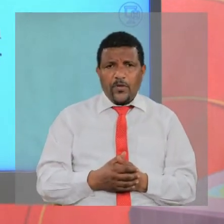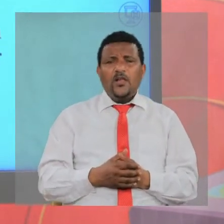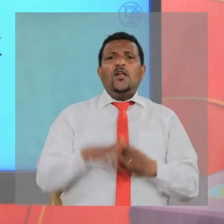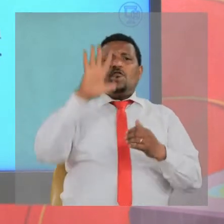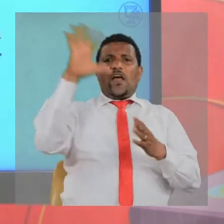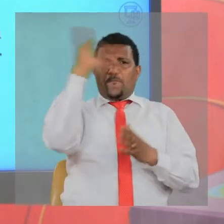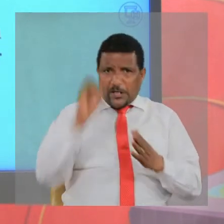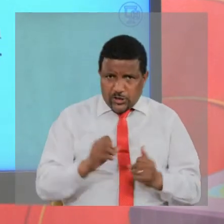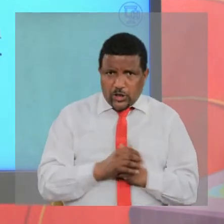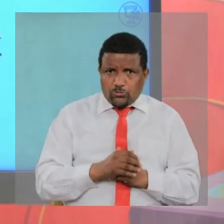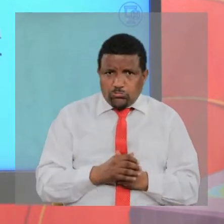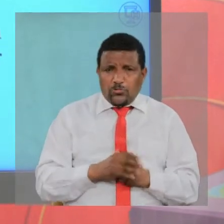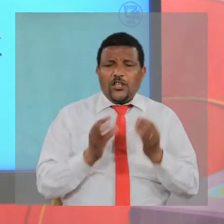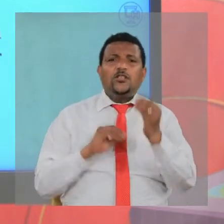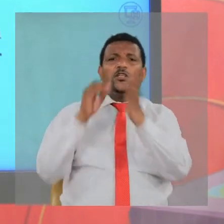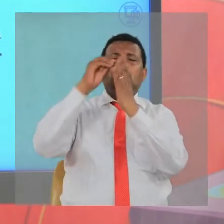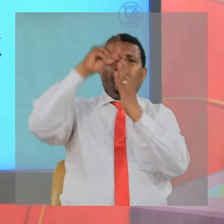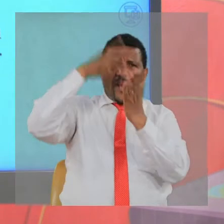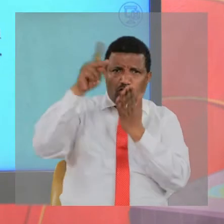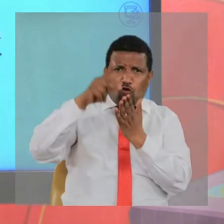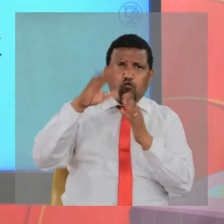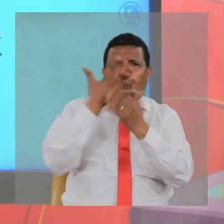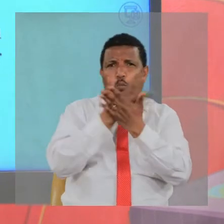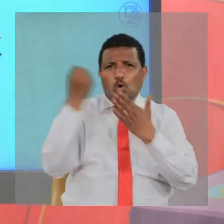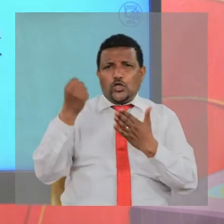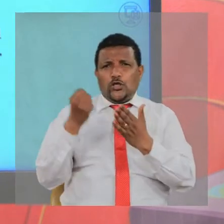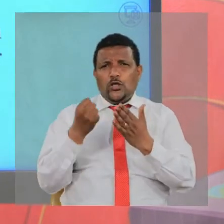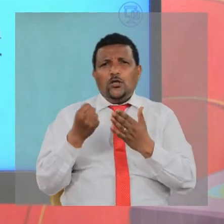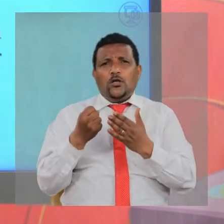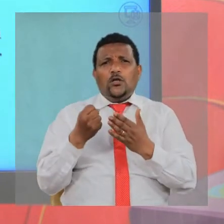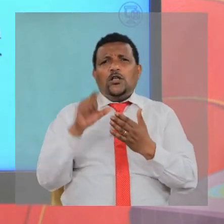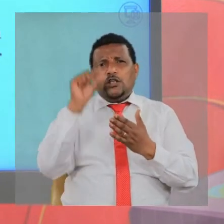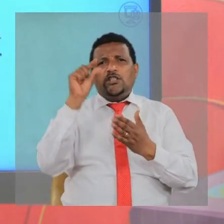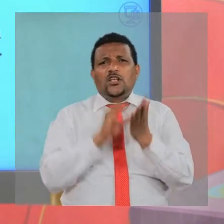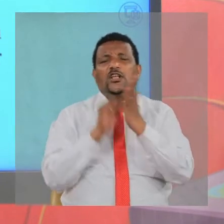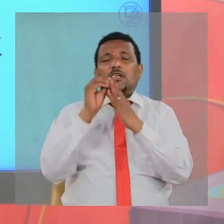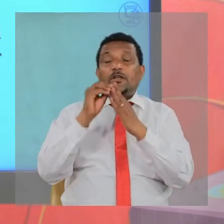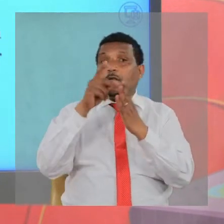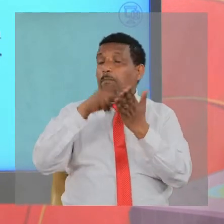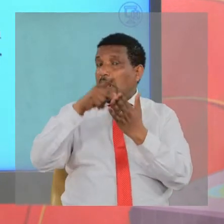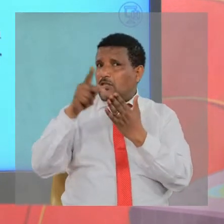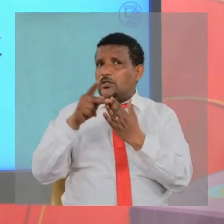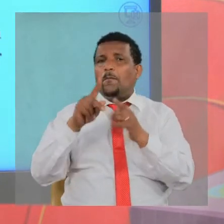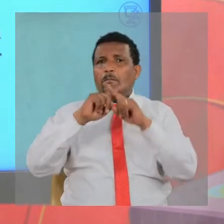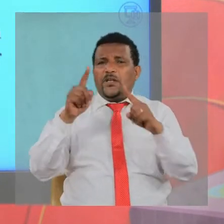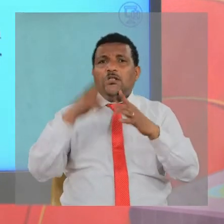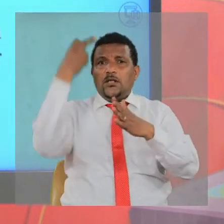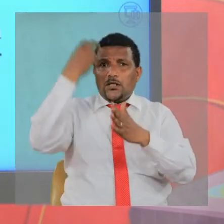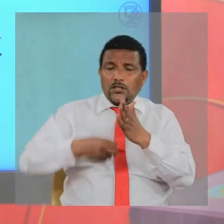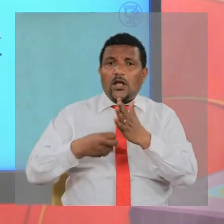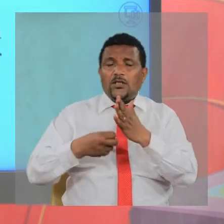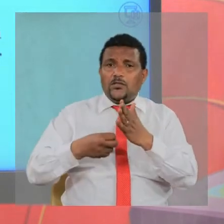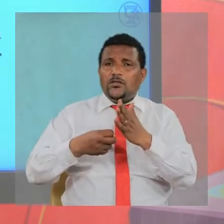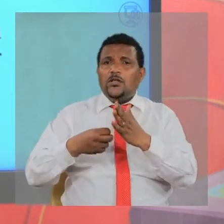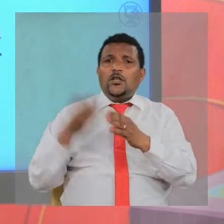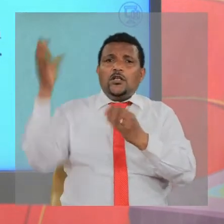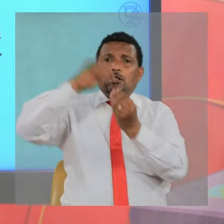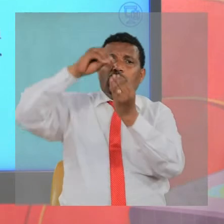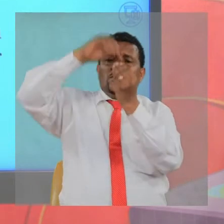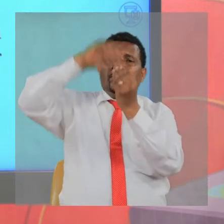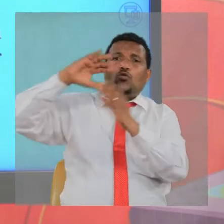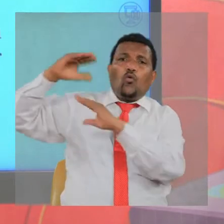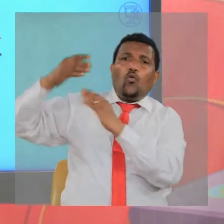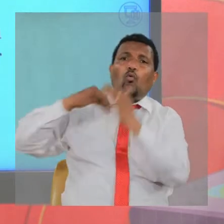A 5% increase in price of a commodity is a little increment in price, but the resulting increment in